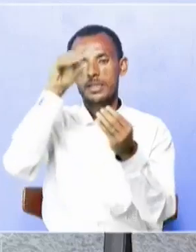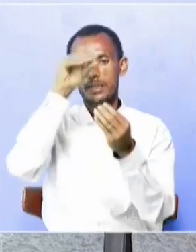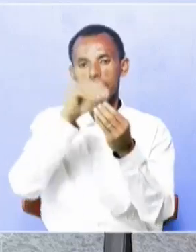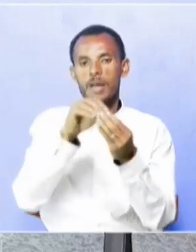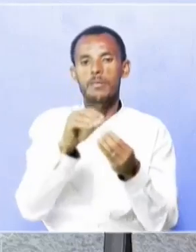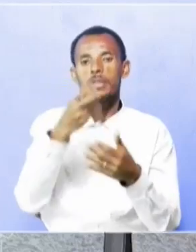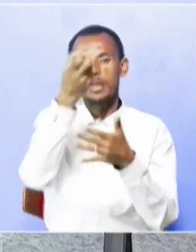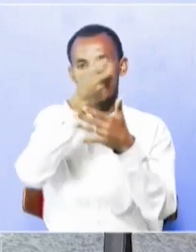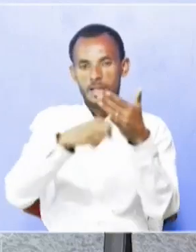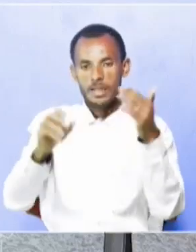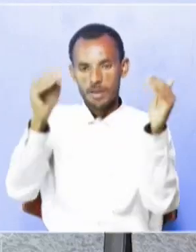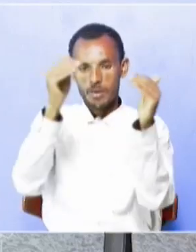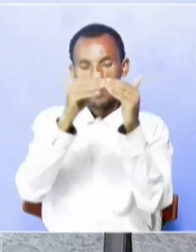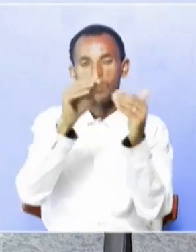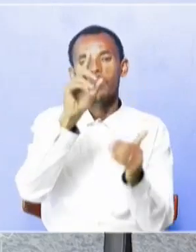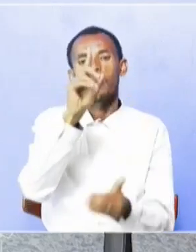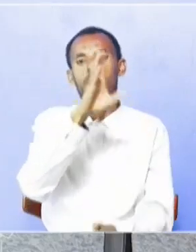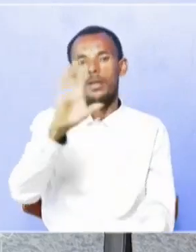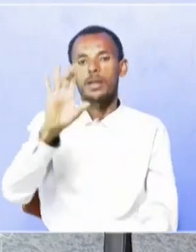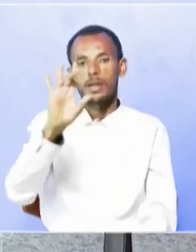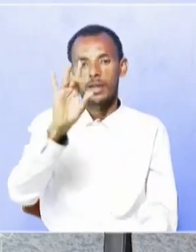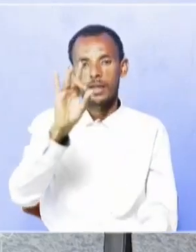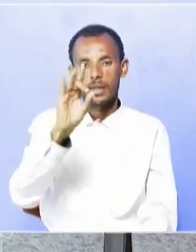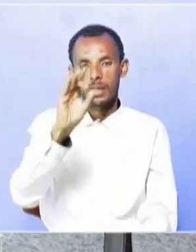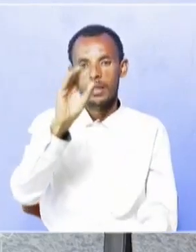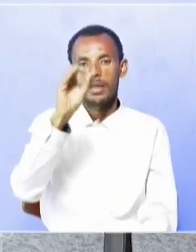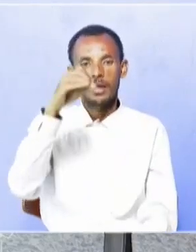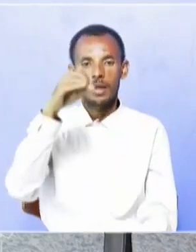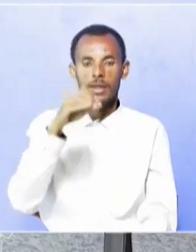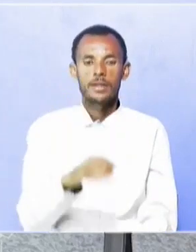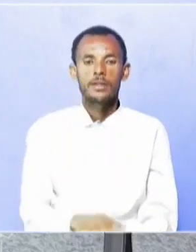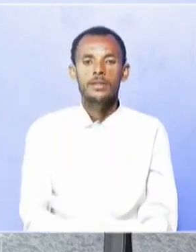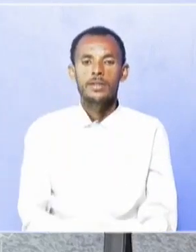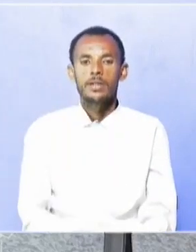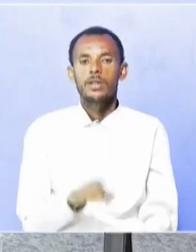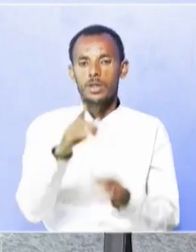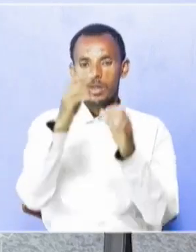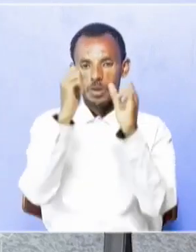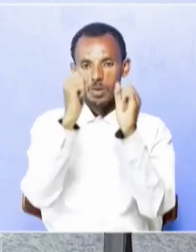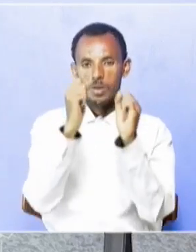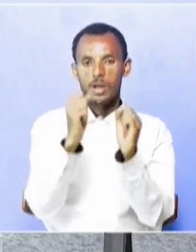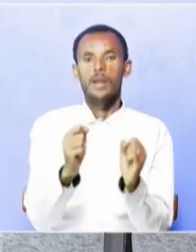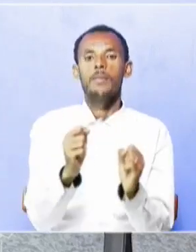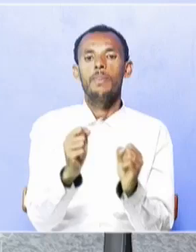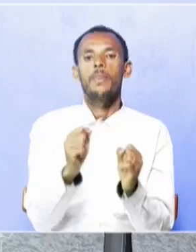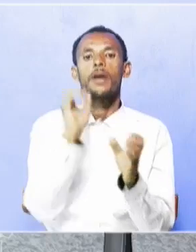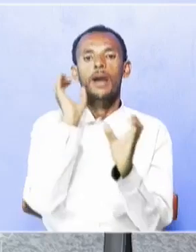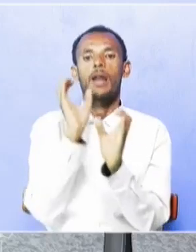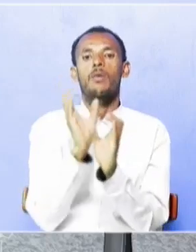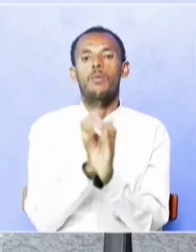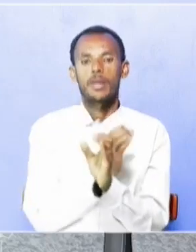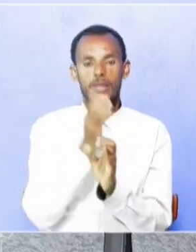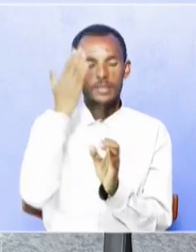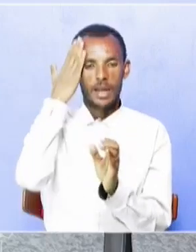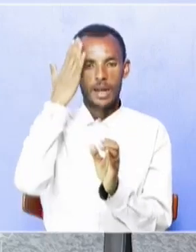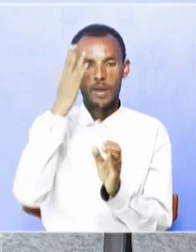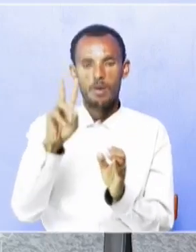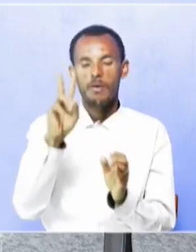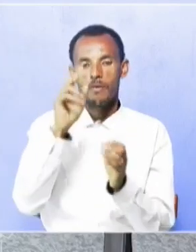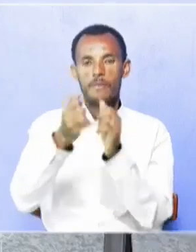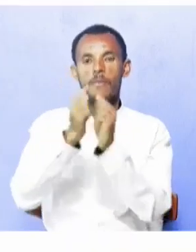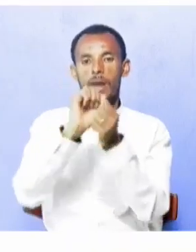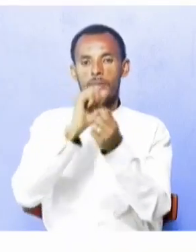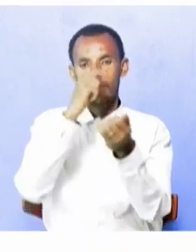result is 180 degrees. So you can calculate the unknown variable in this